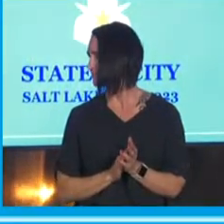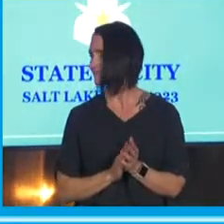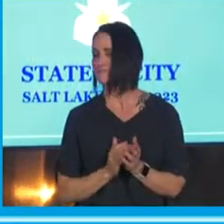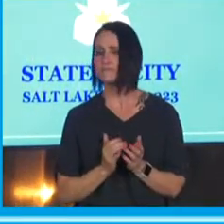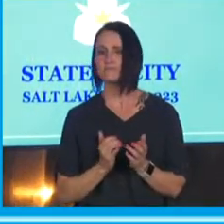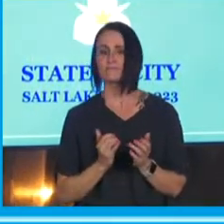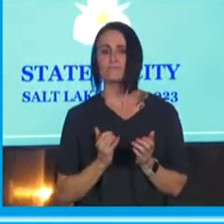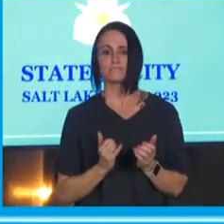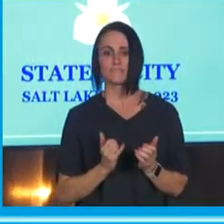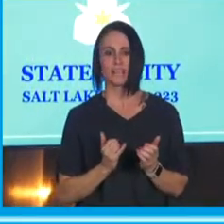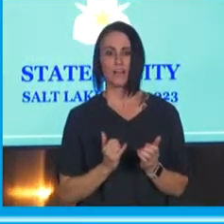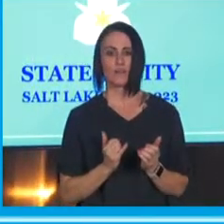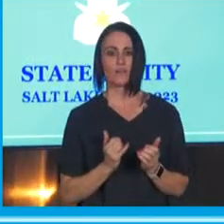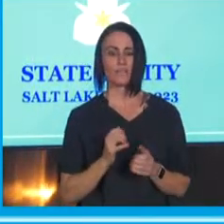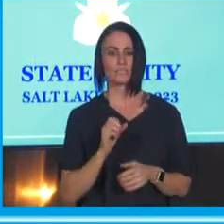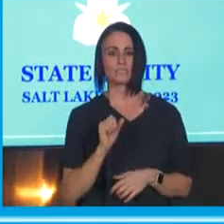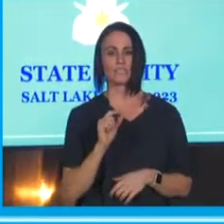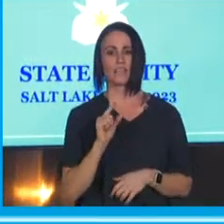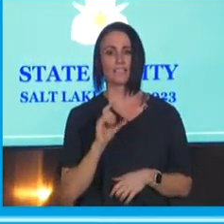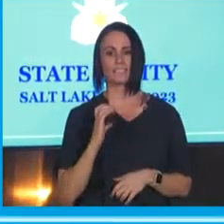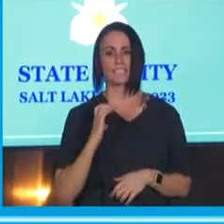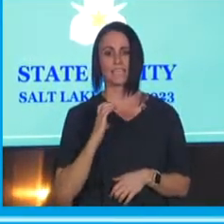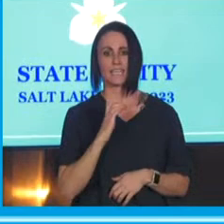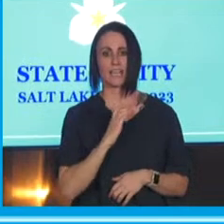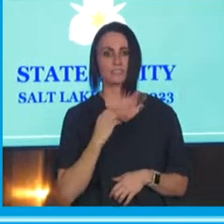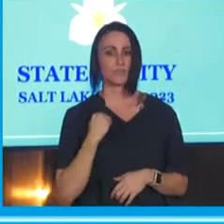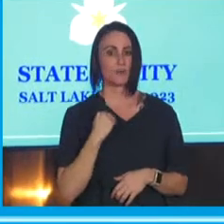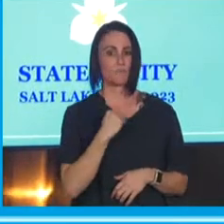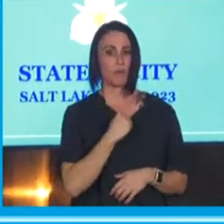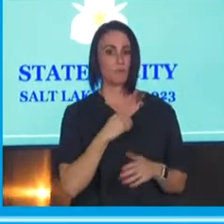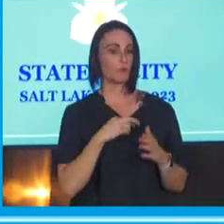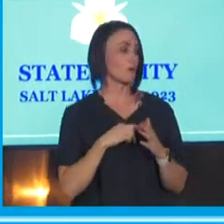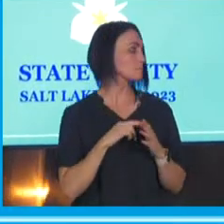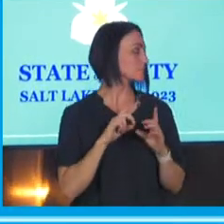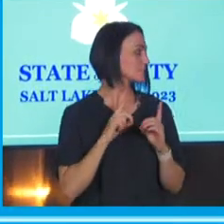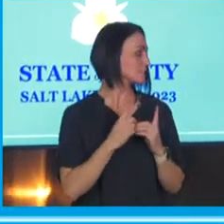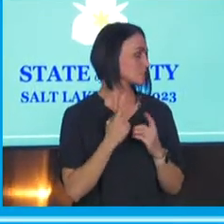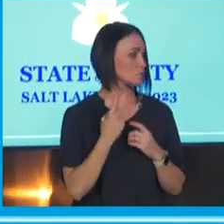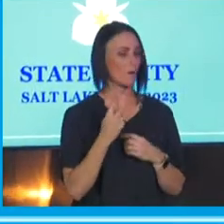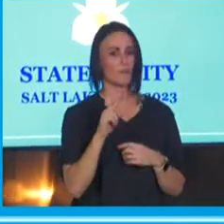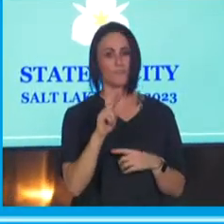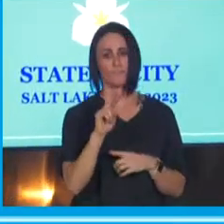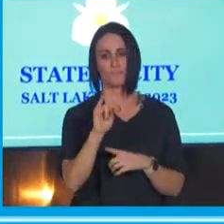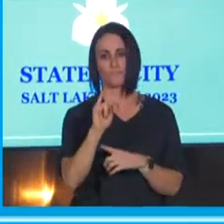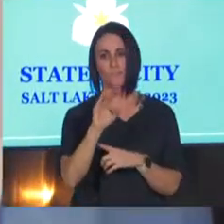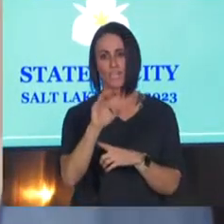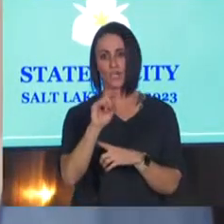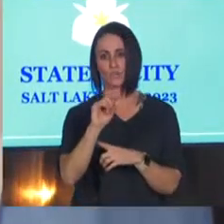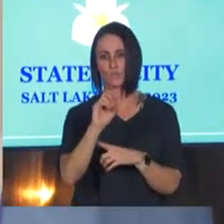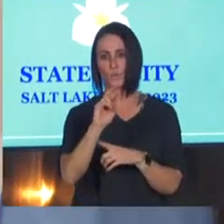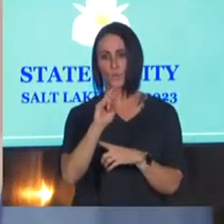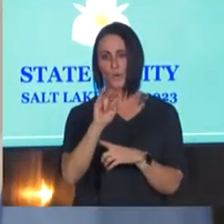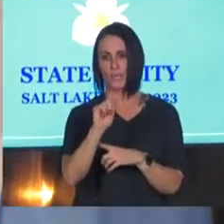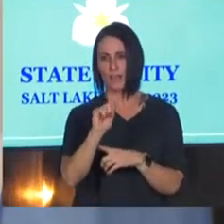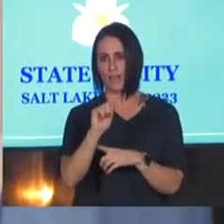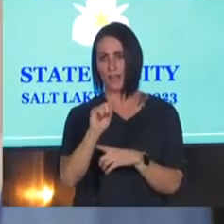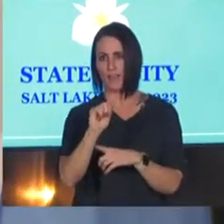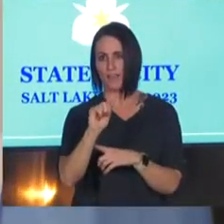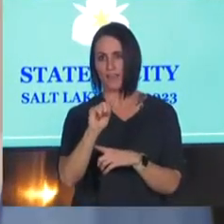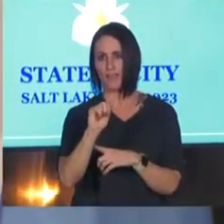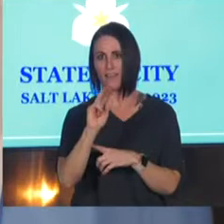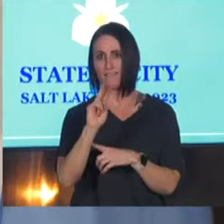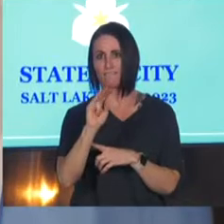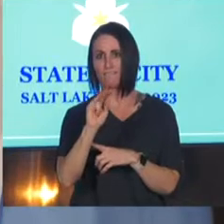Now I would like to introduce Salt Lake City Council member representing District 1, Victoria Petro.